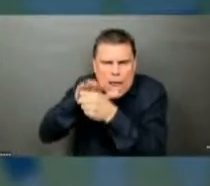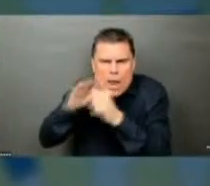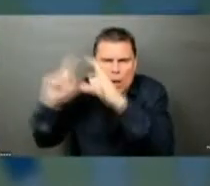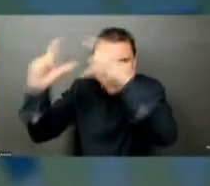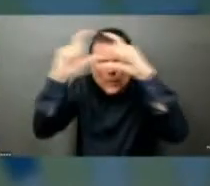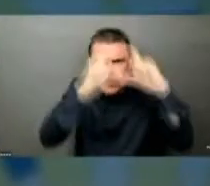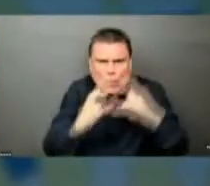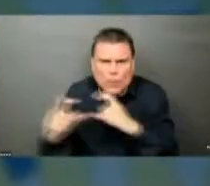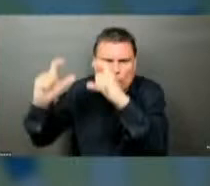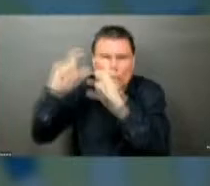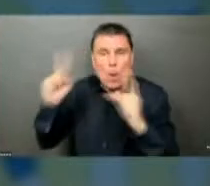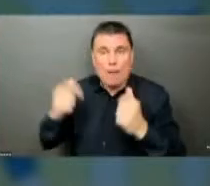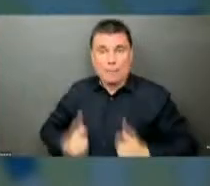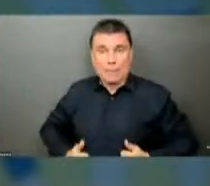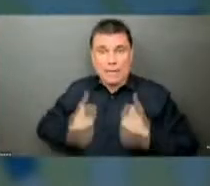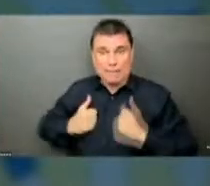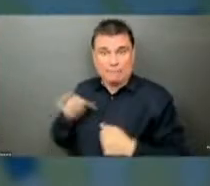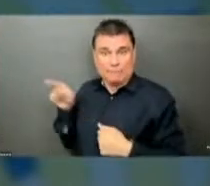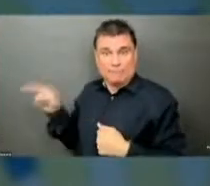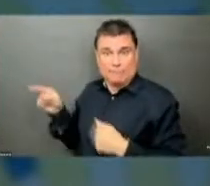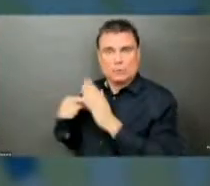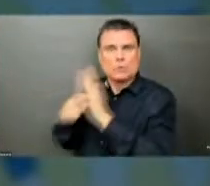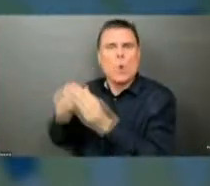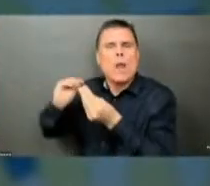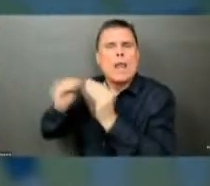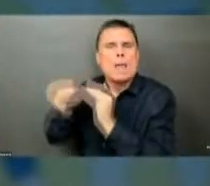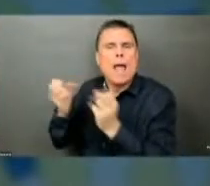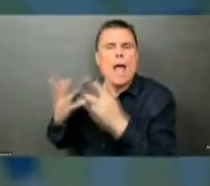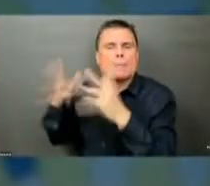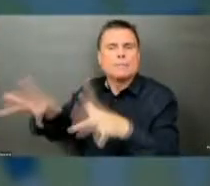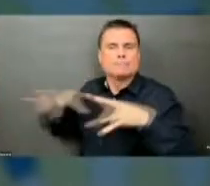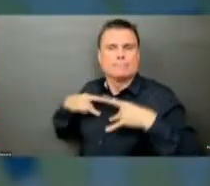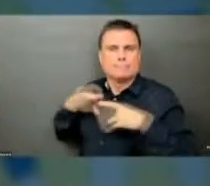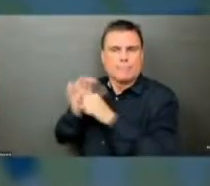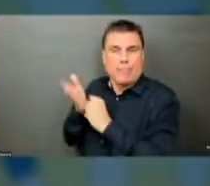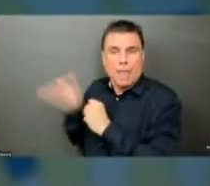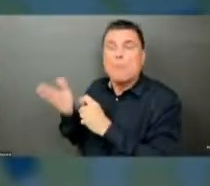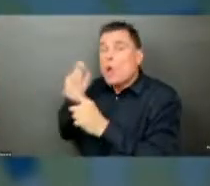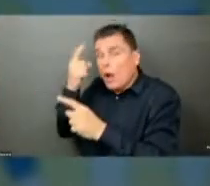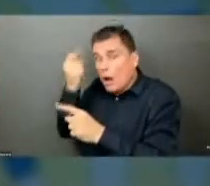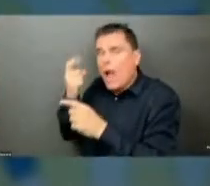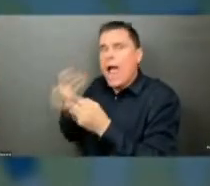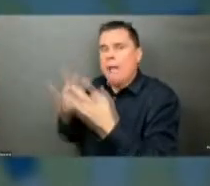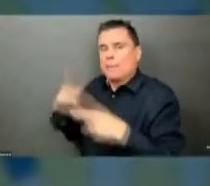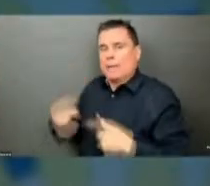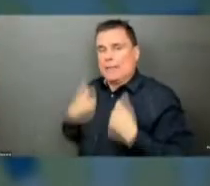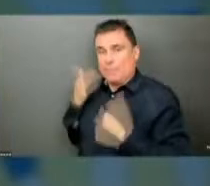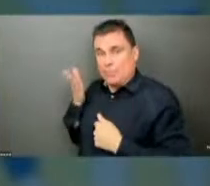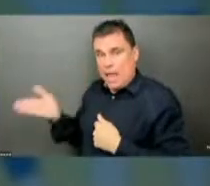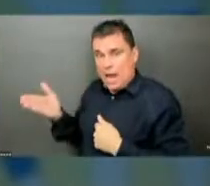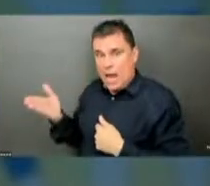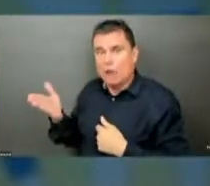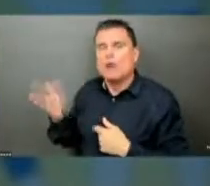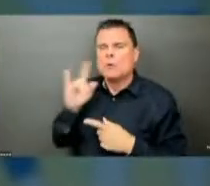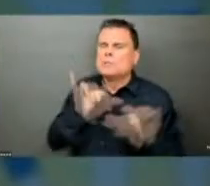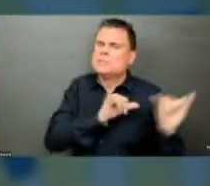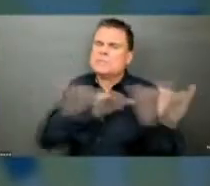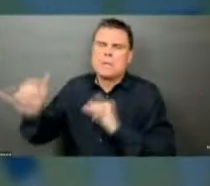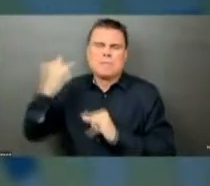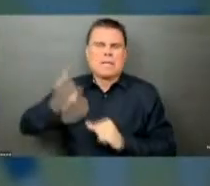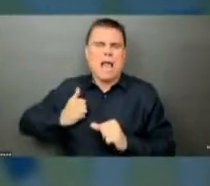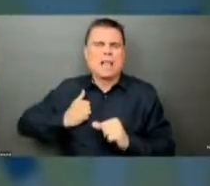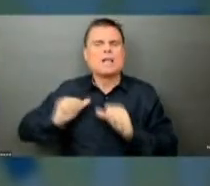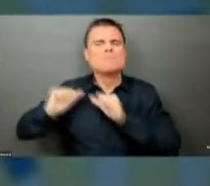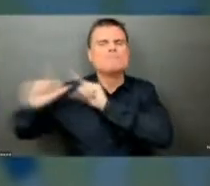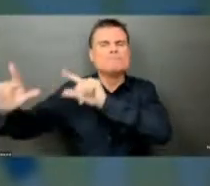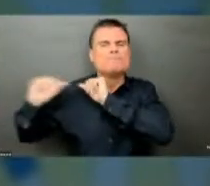beginning, and of course across Canada we do that the same way. So that does not always reflect where people